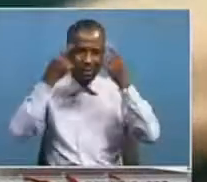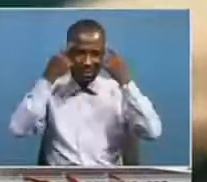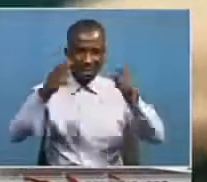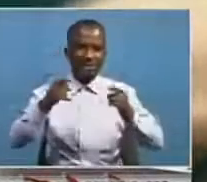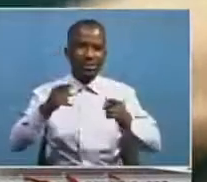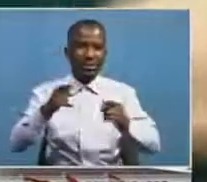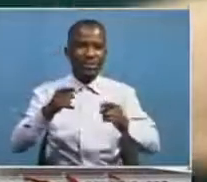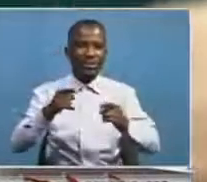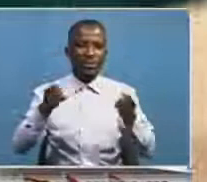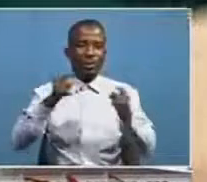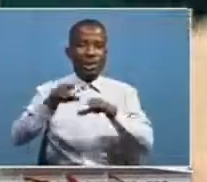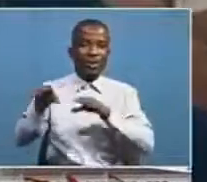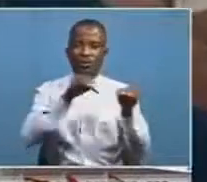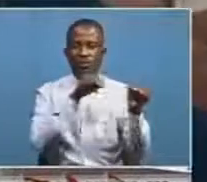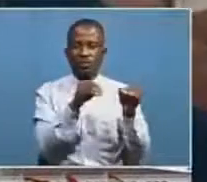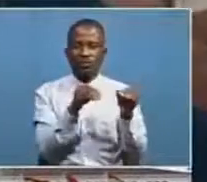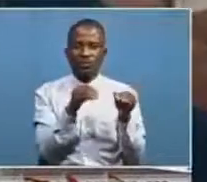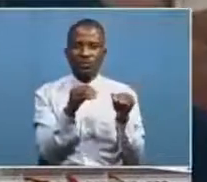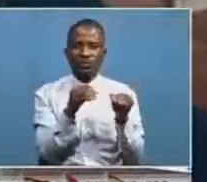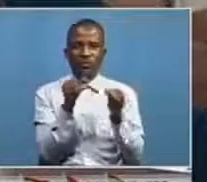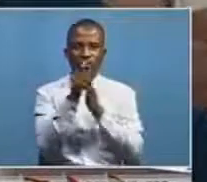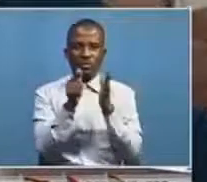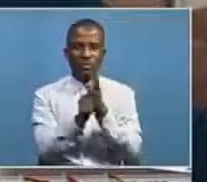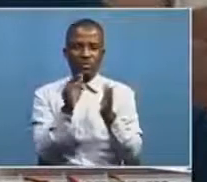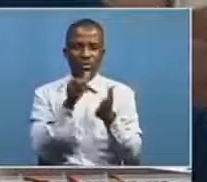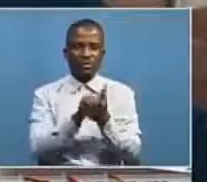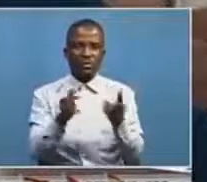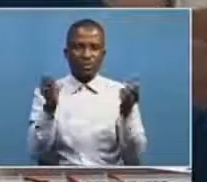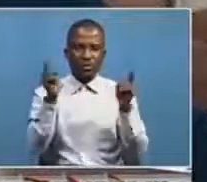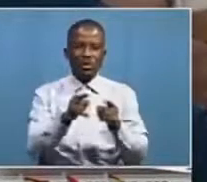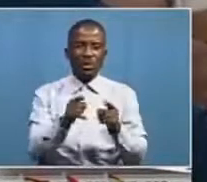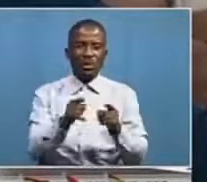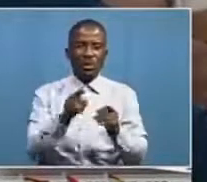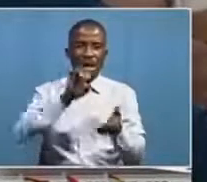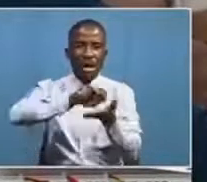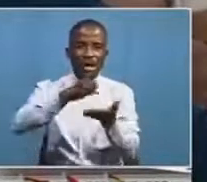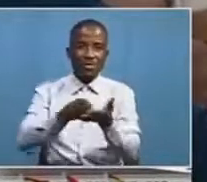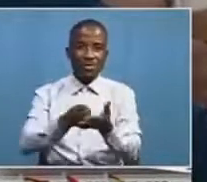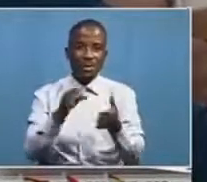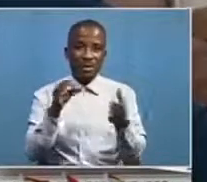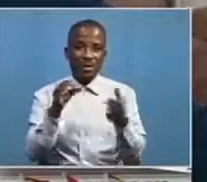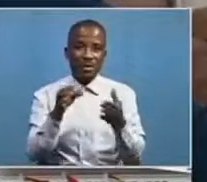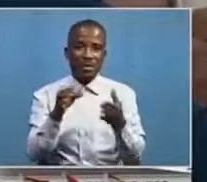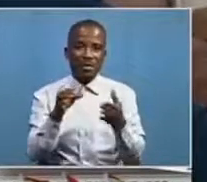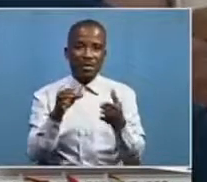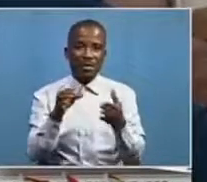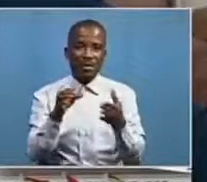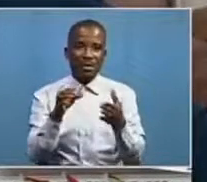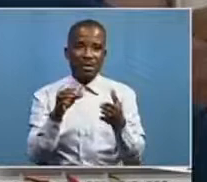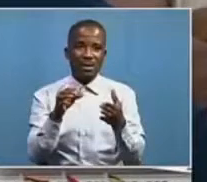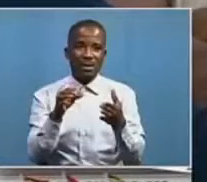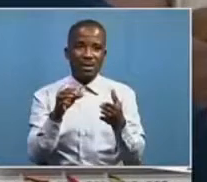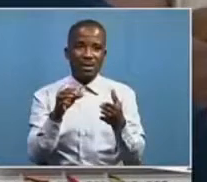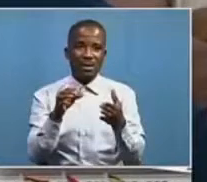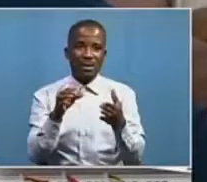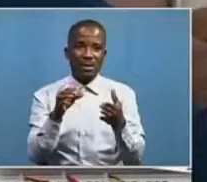their absence, if any. The law is that when corroborative evidence exists, the